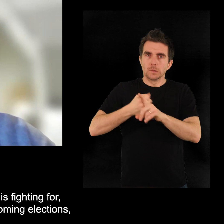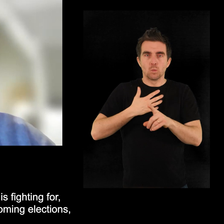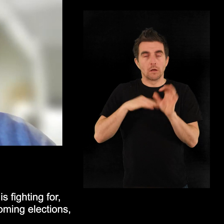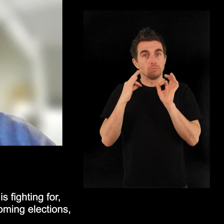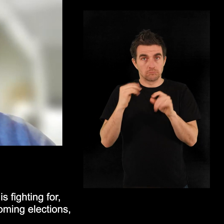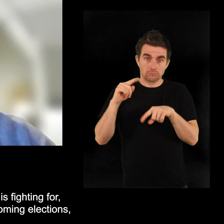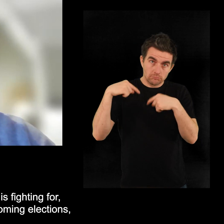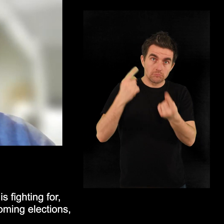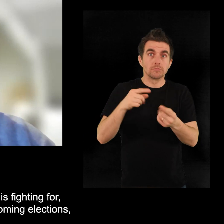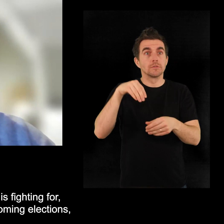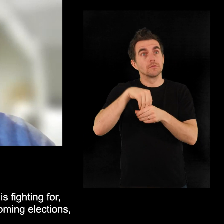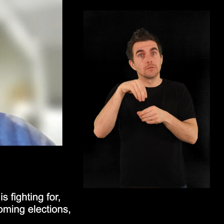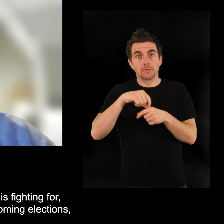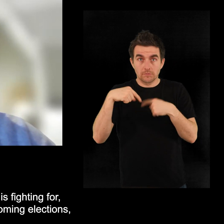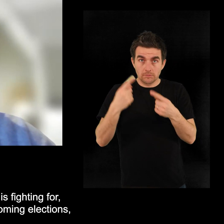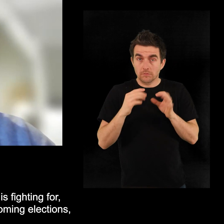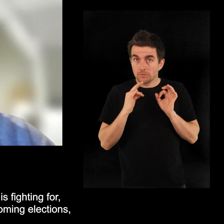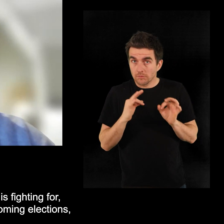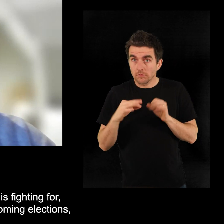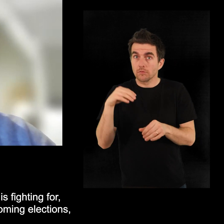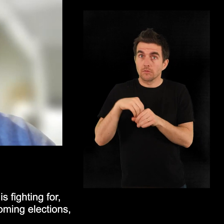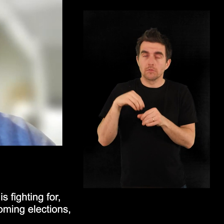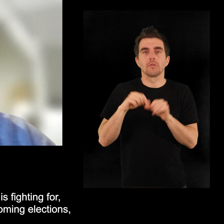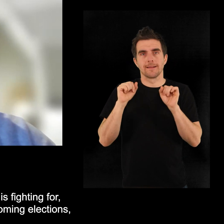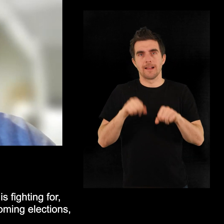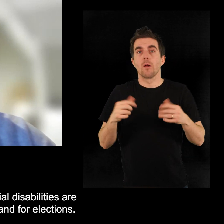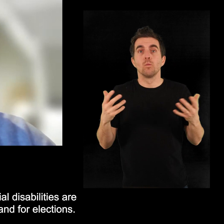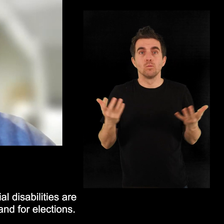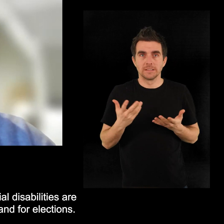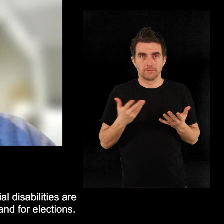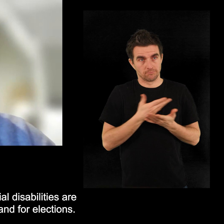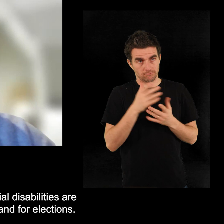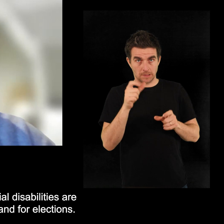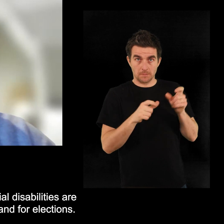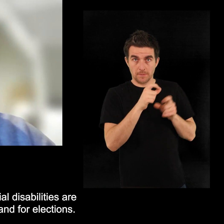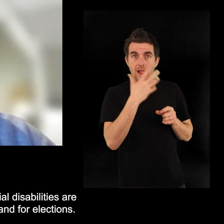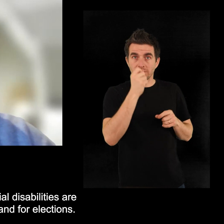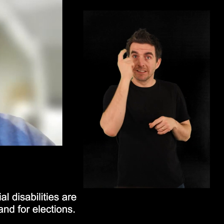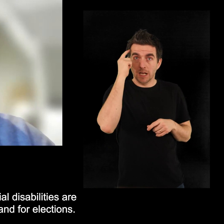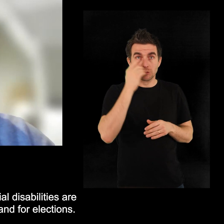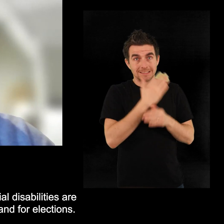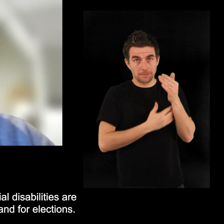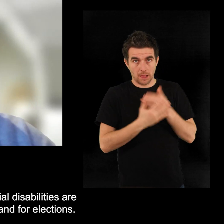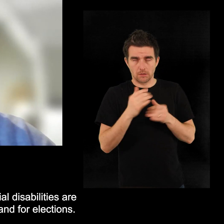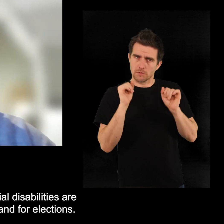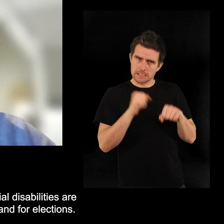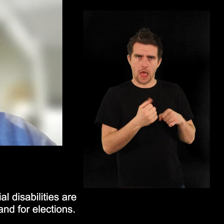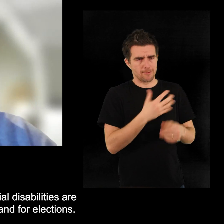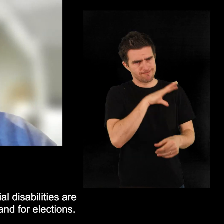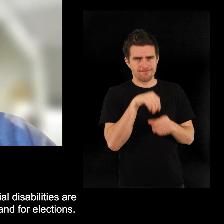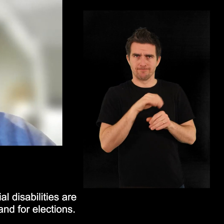for, to make sure that in the upcoming elections, people even with psychosocial disabilities are